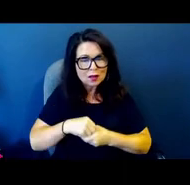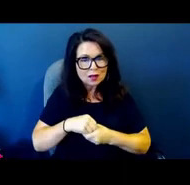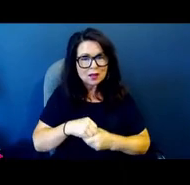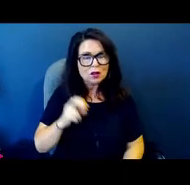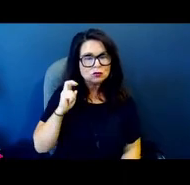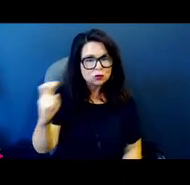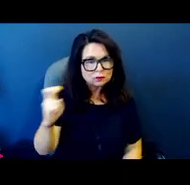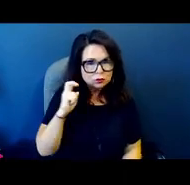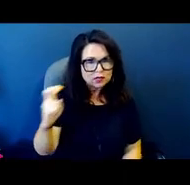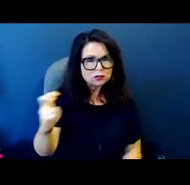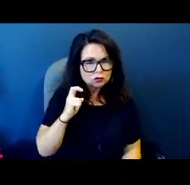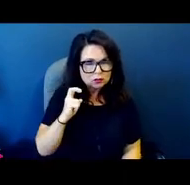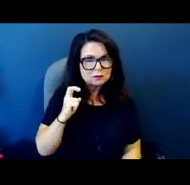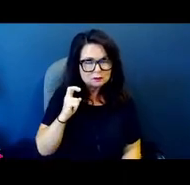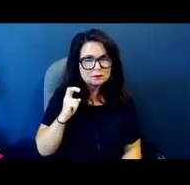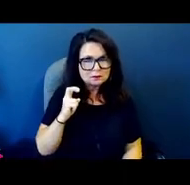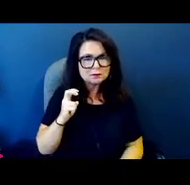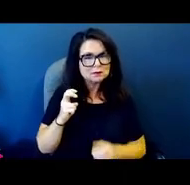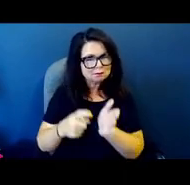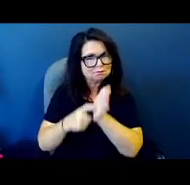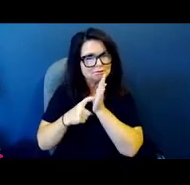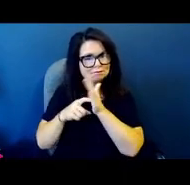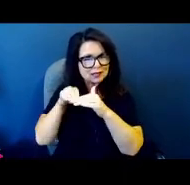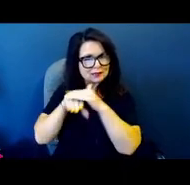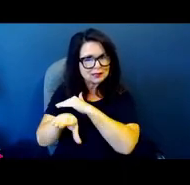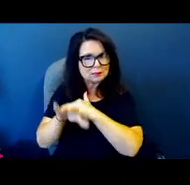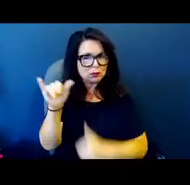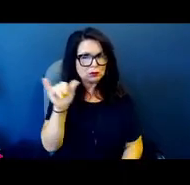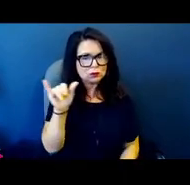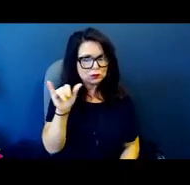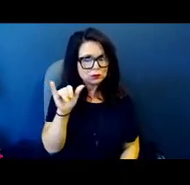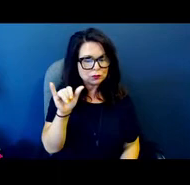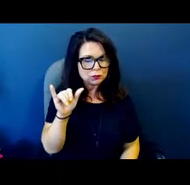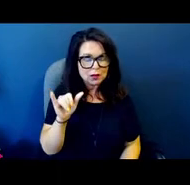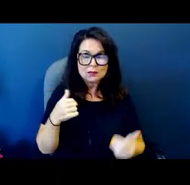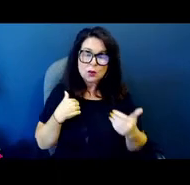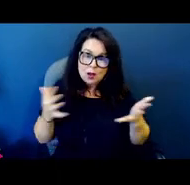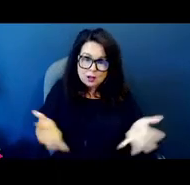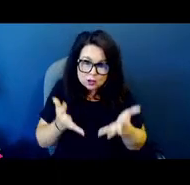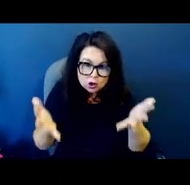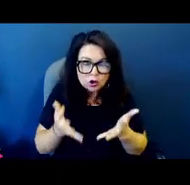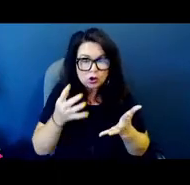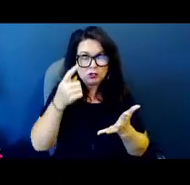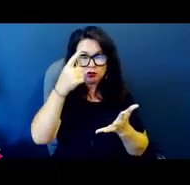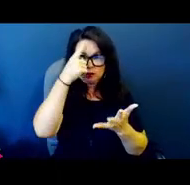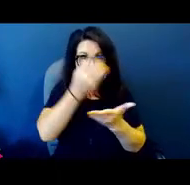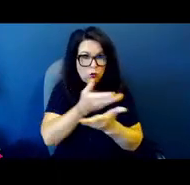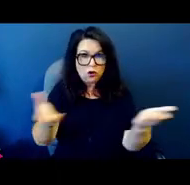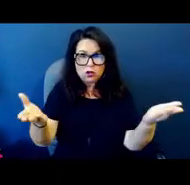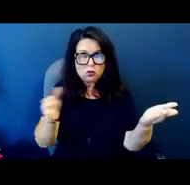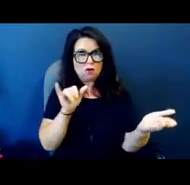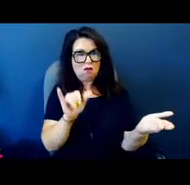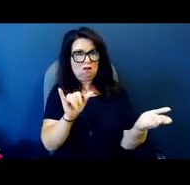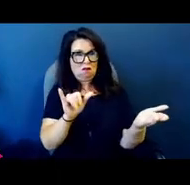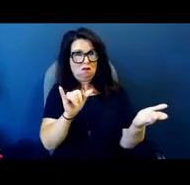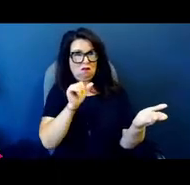So I would encourage all of you who may not know or understand all facets